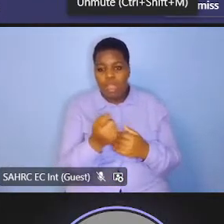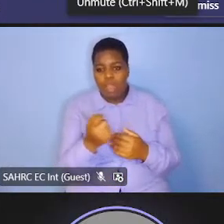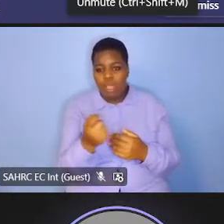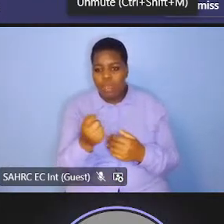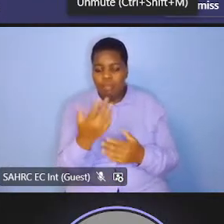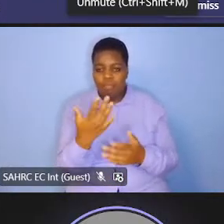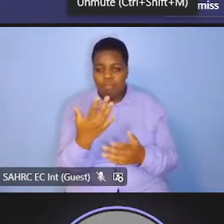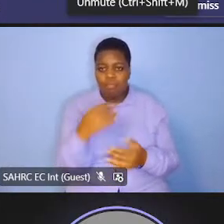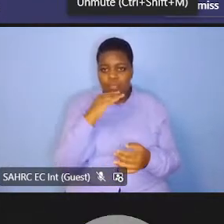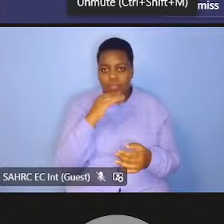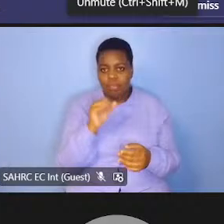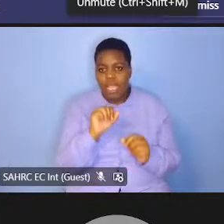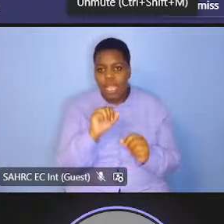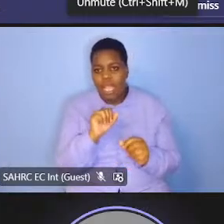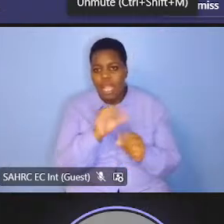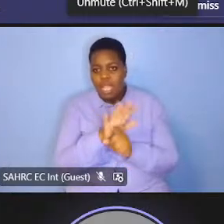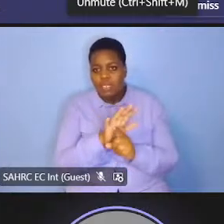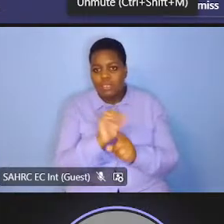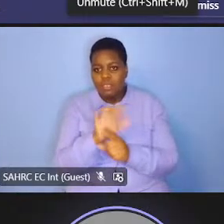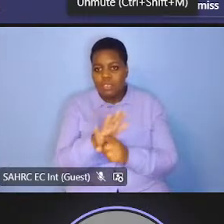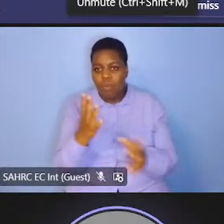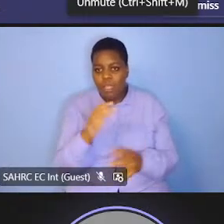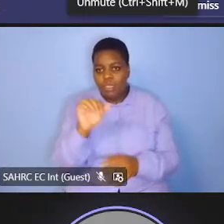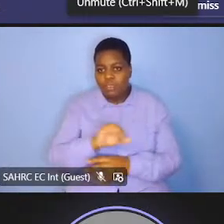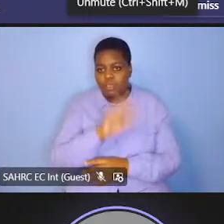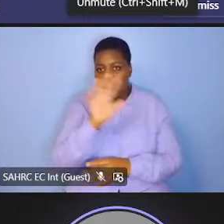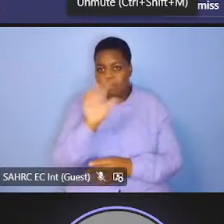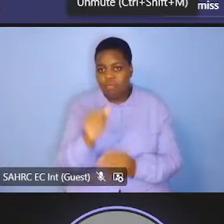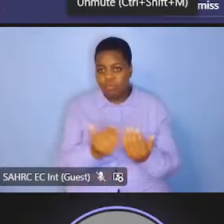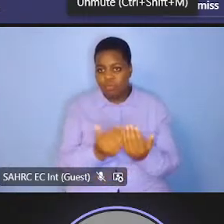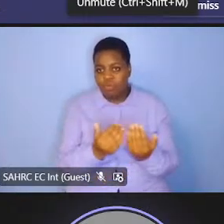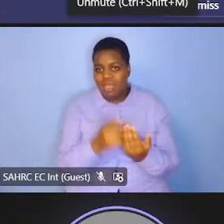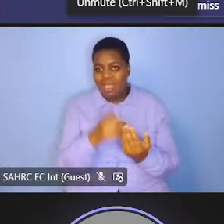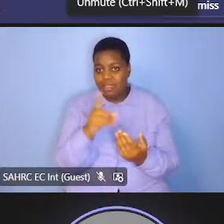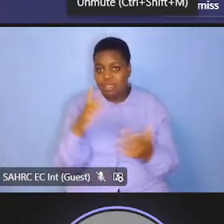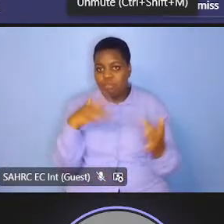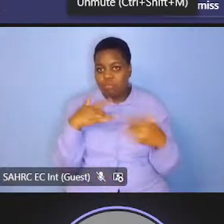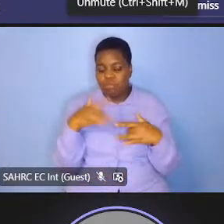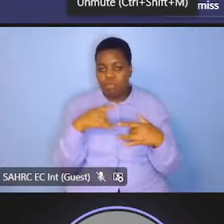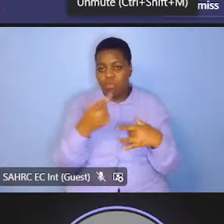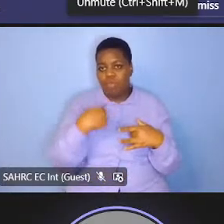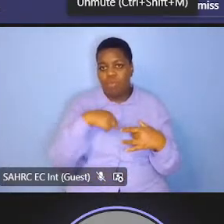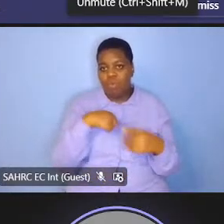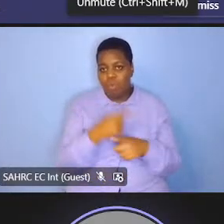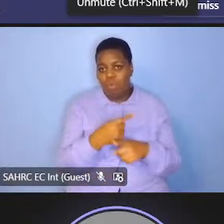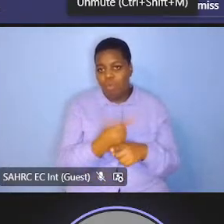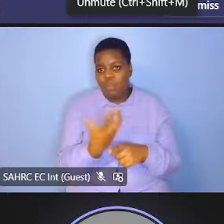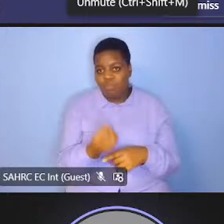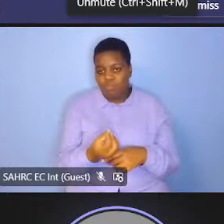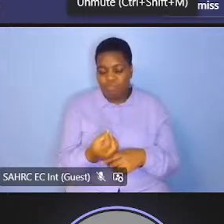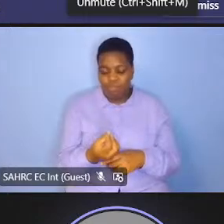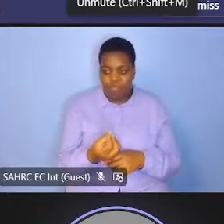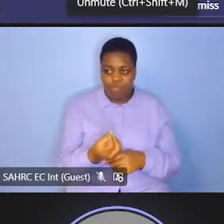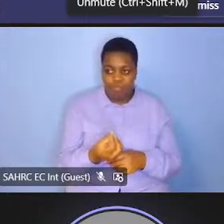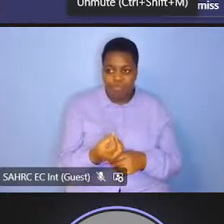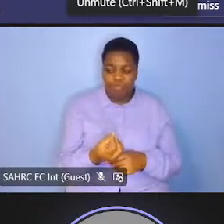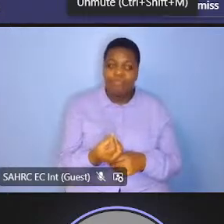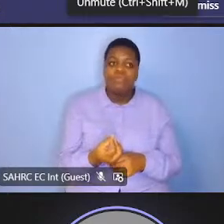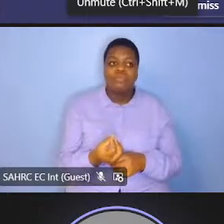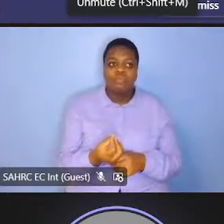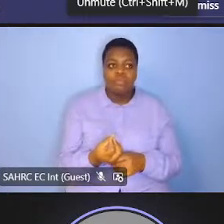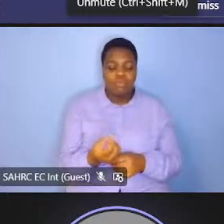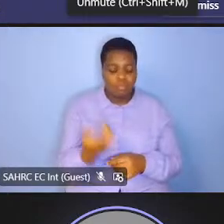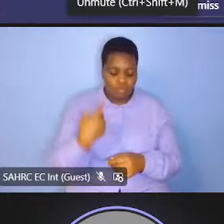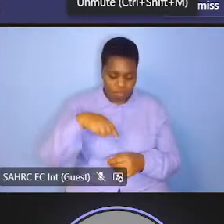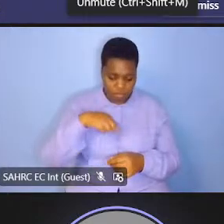homophobic attacks in South African schools. That's a concern that we have as a commission. The draft guidelines